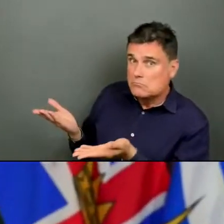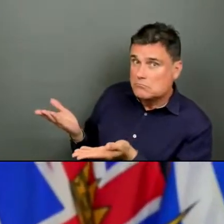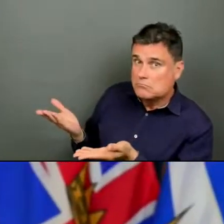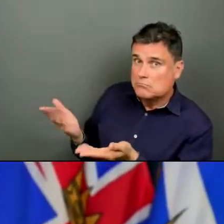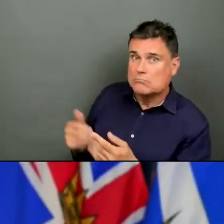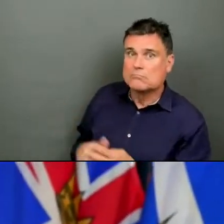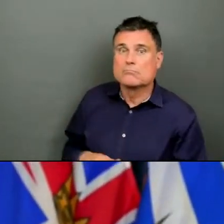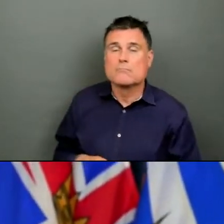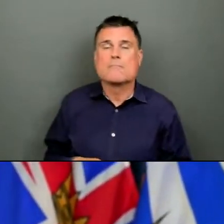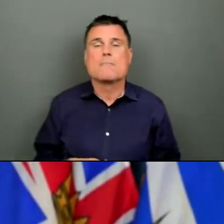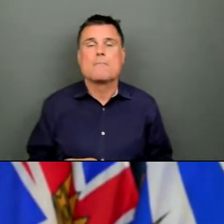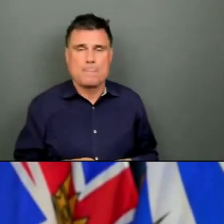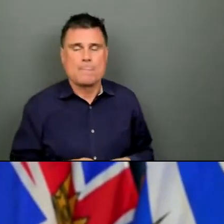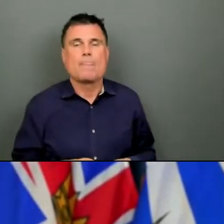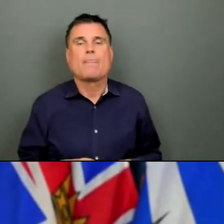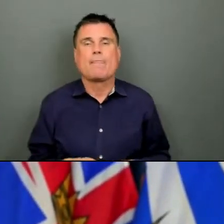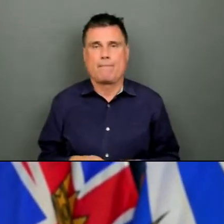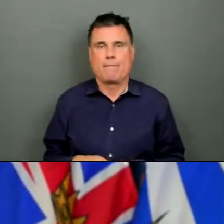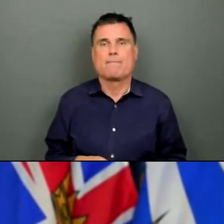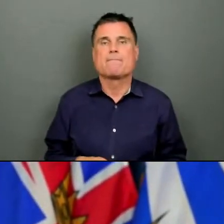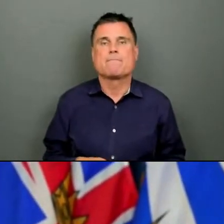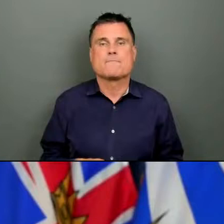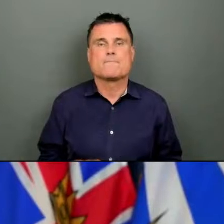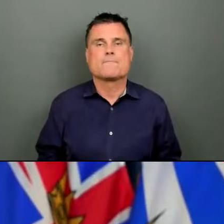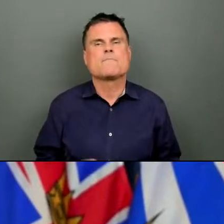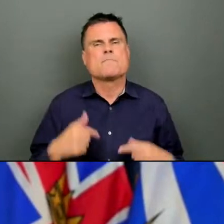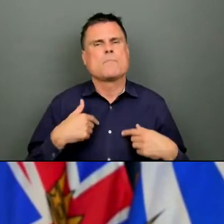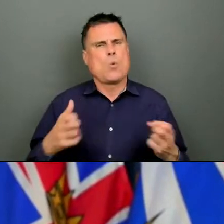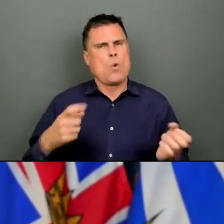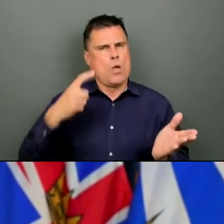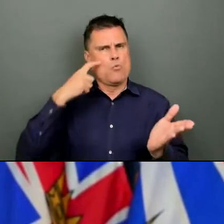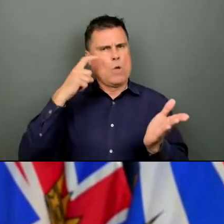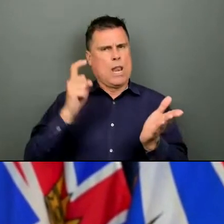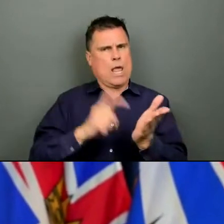Yeah, I just want to recognize the people of Richmond,